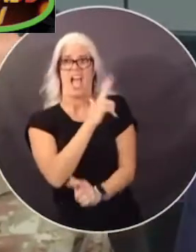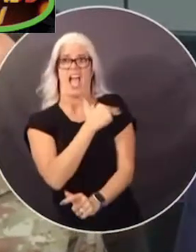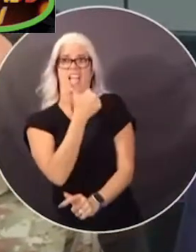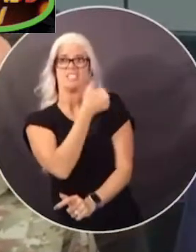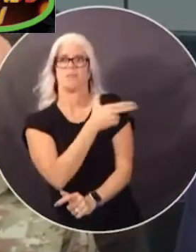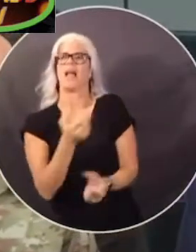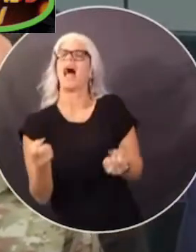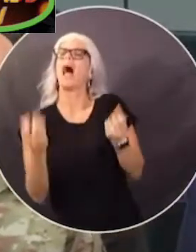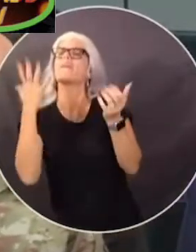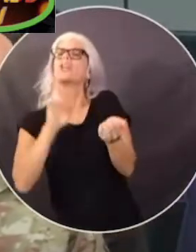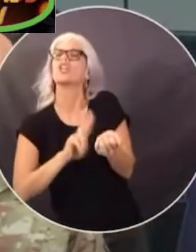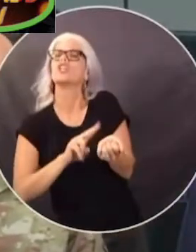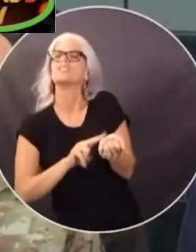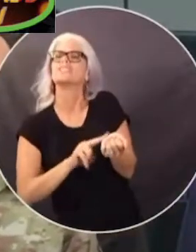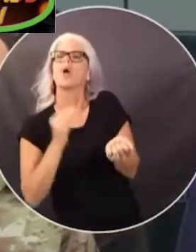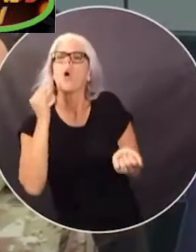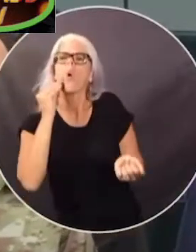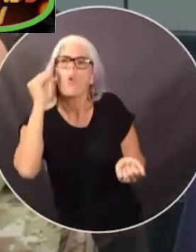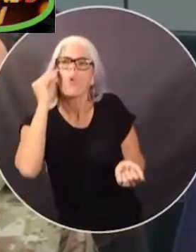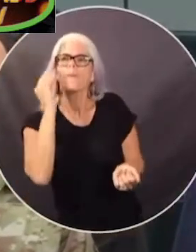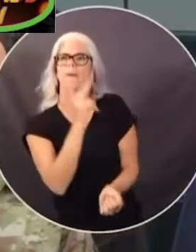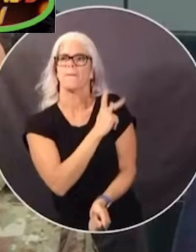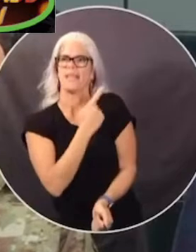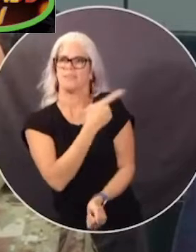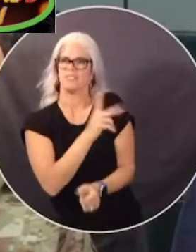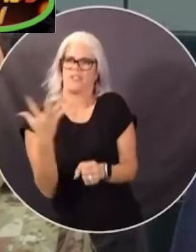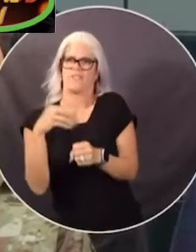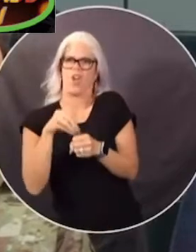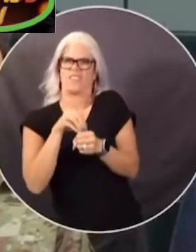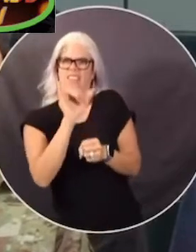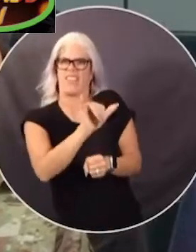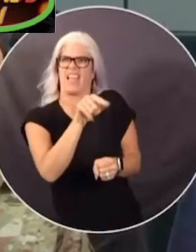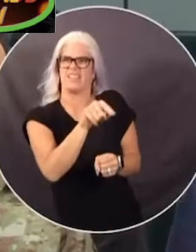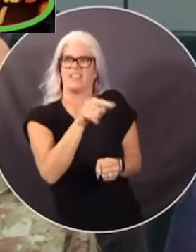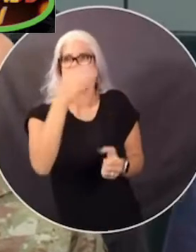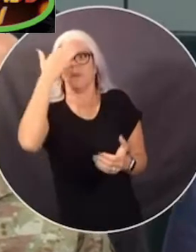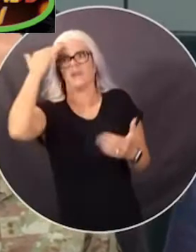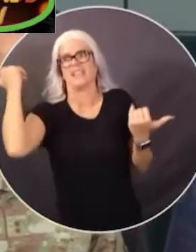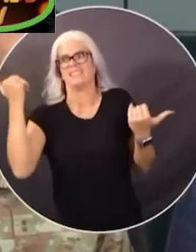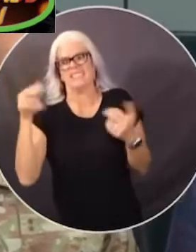homes patients were involved in? And there's always the issue of transfer trauma